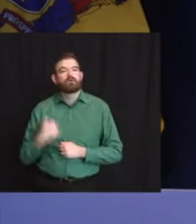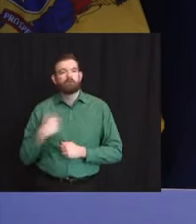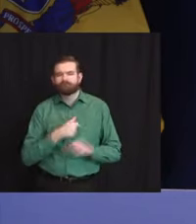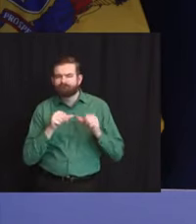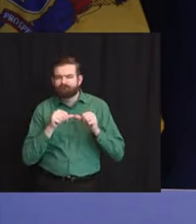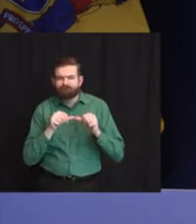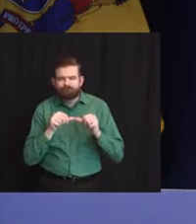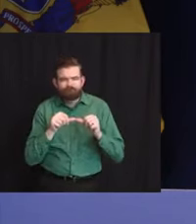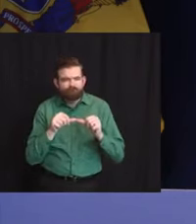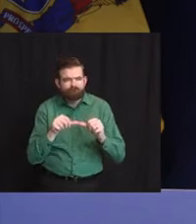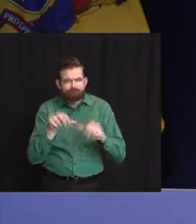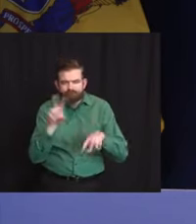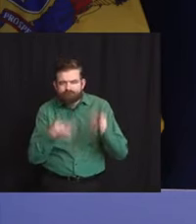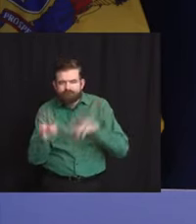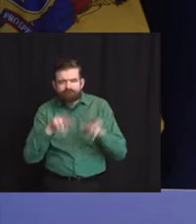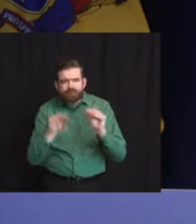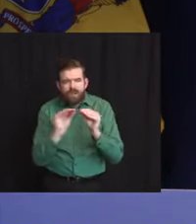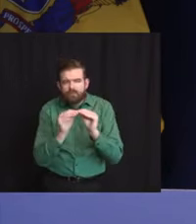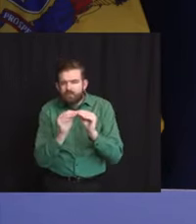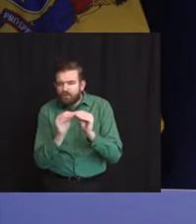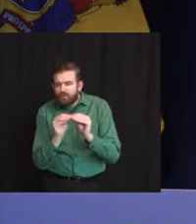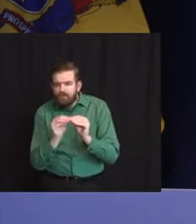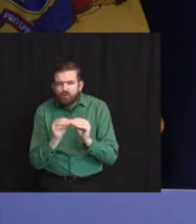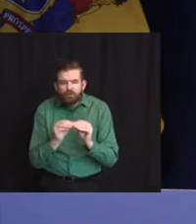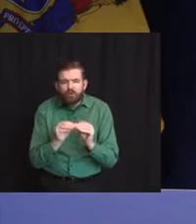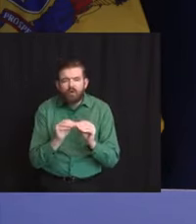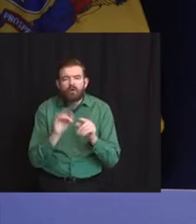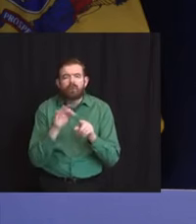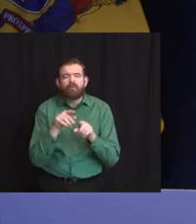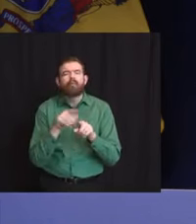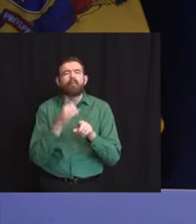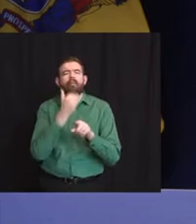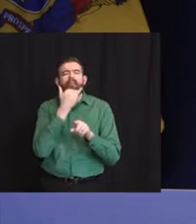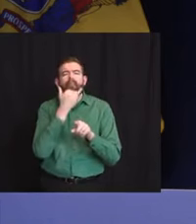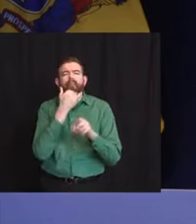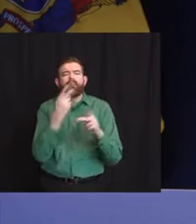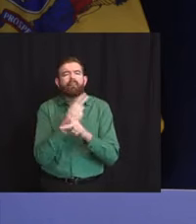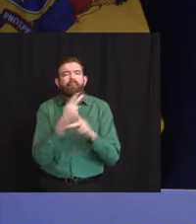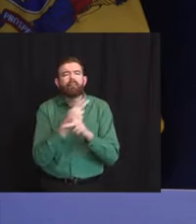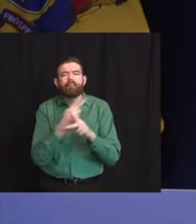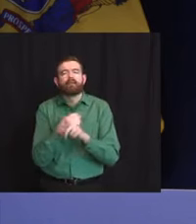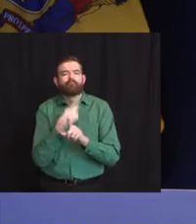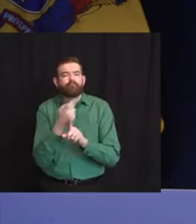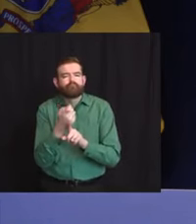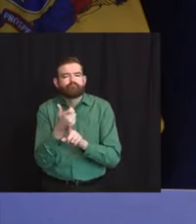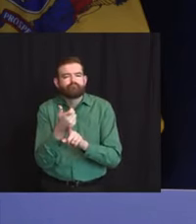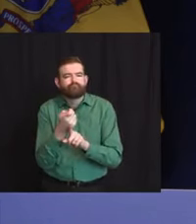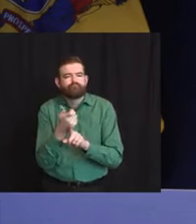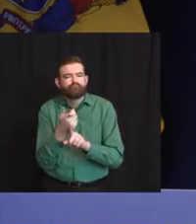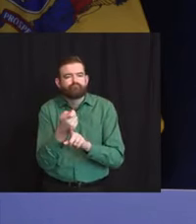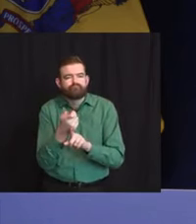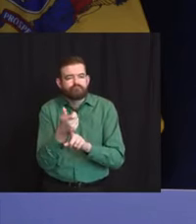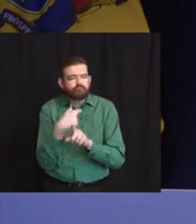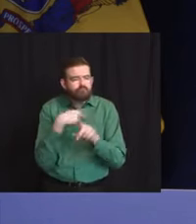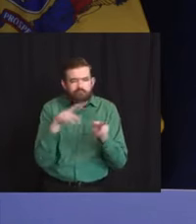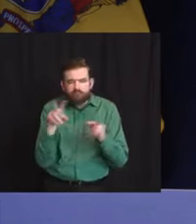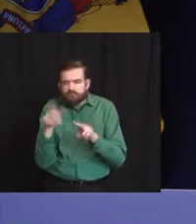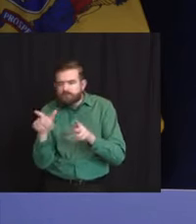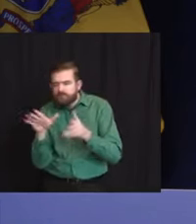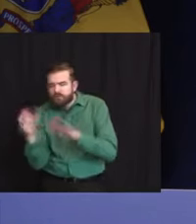and reconcile them not only with long-term care, reconciling them against the death certificates. So sometimes these